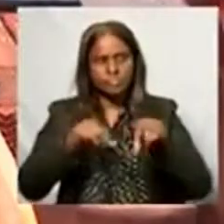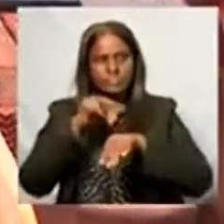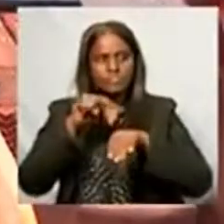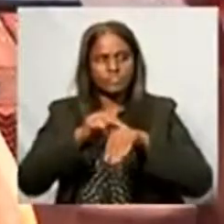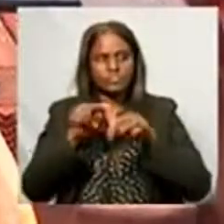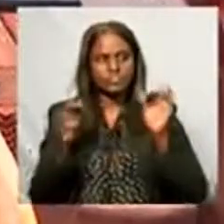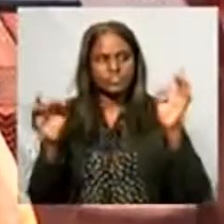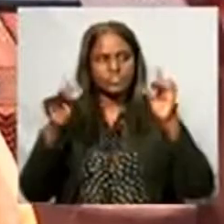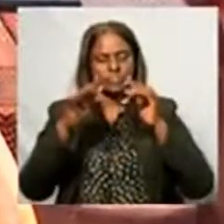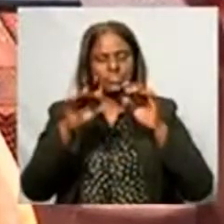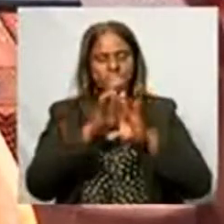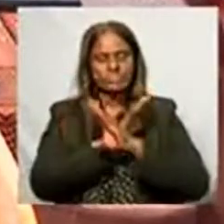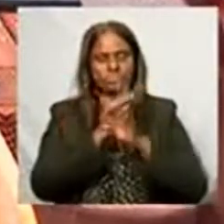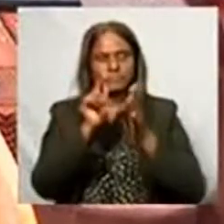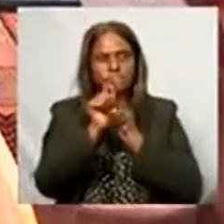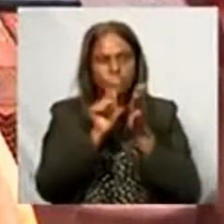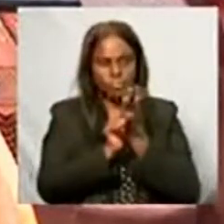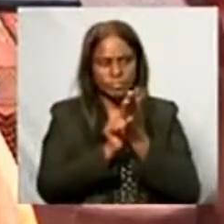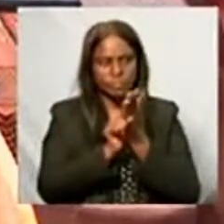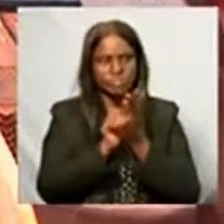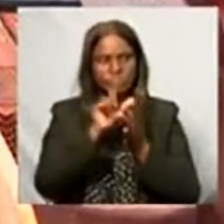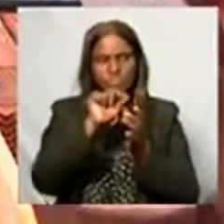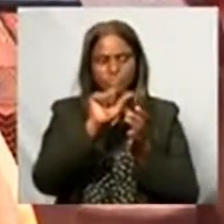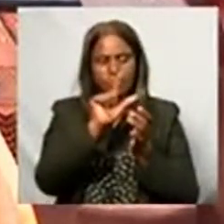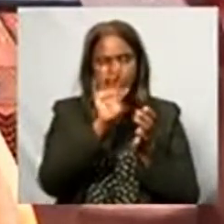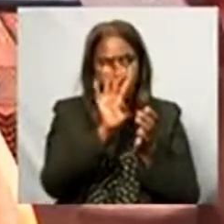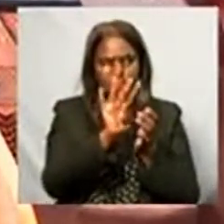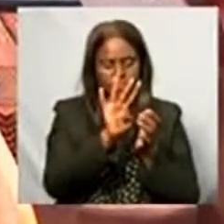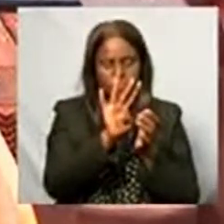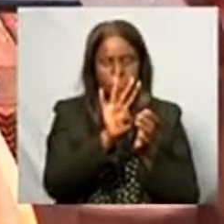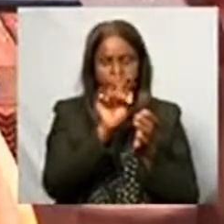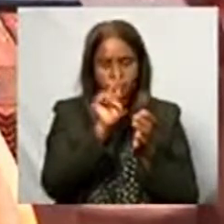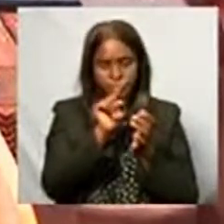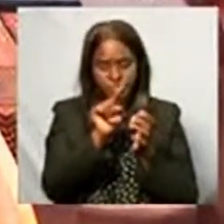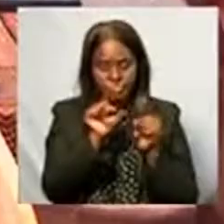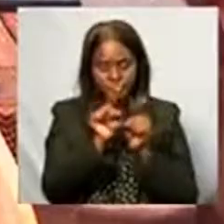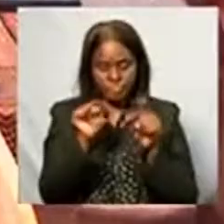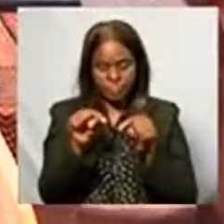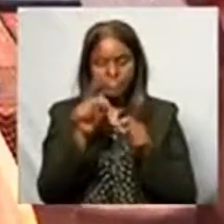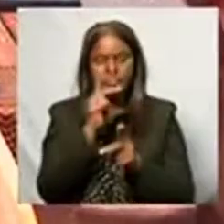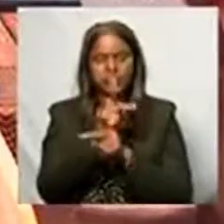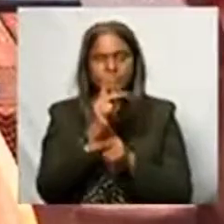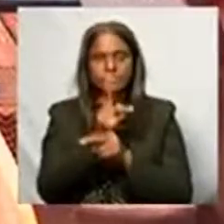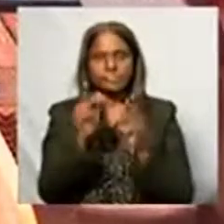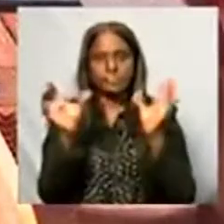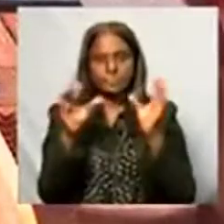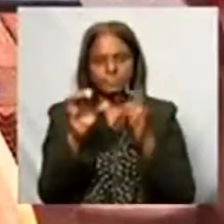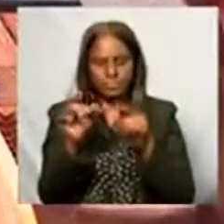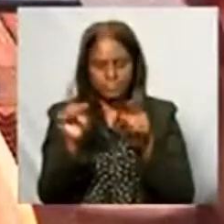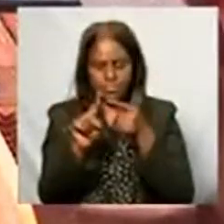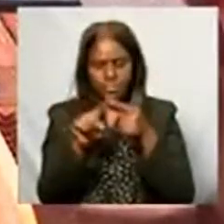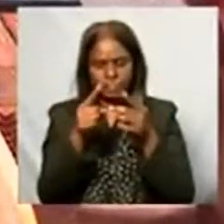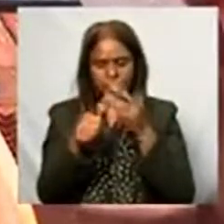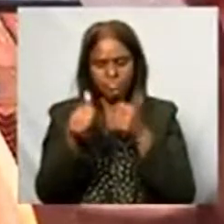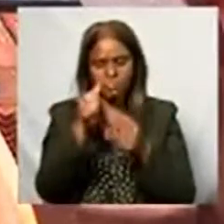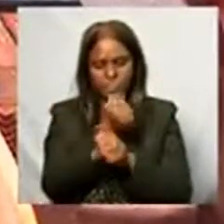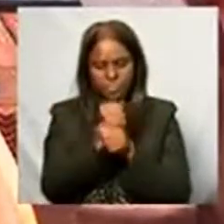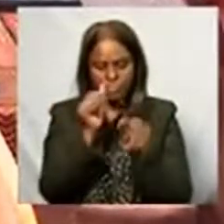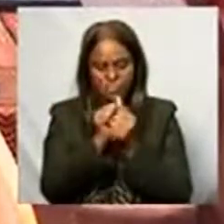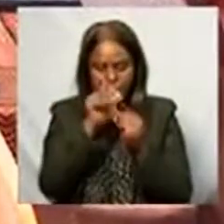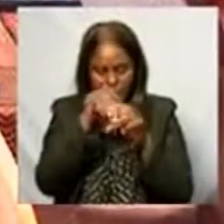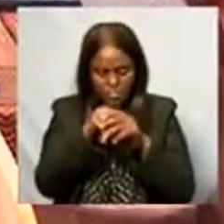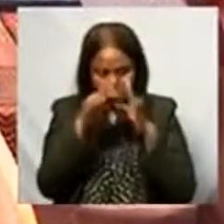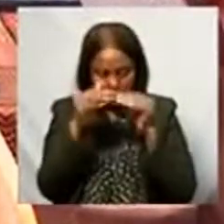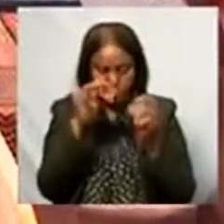of the Zambia Standing Orders for 2024 as a housekeeping committee, as it deals with